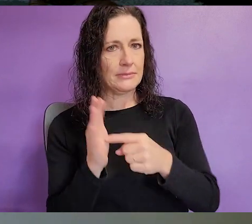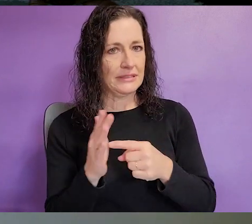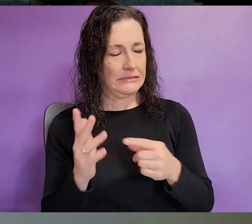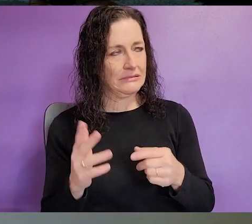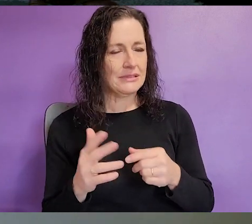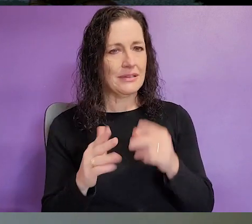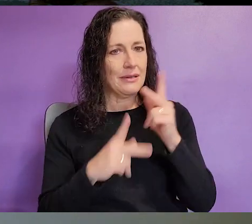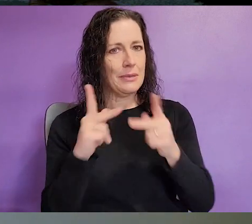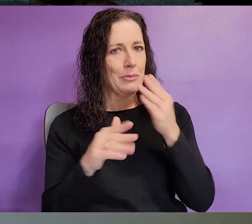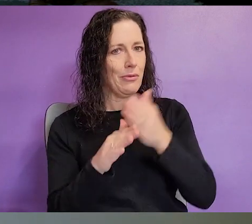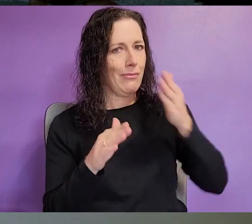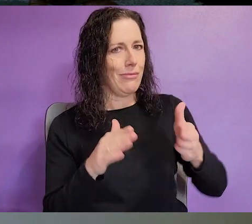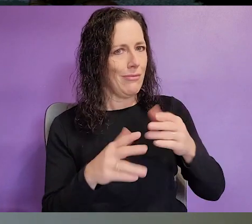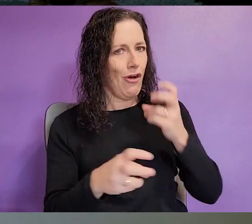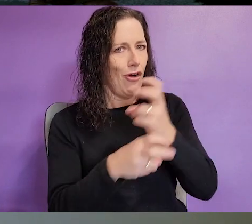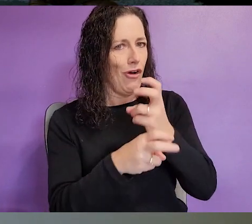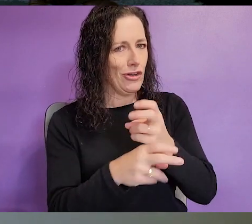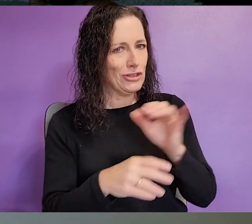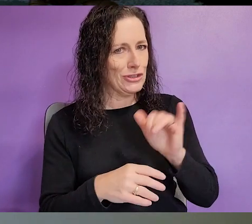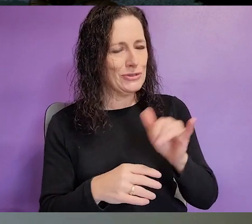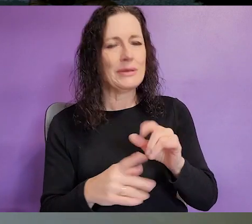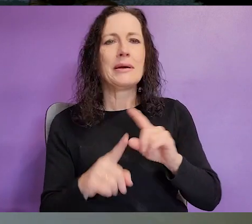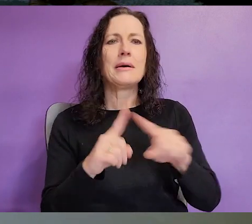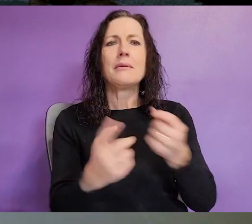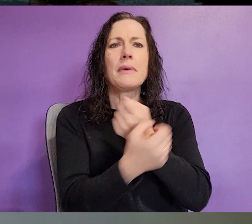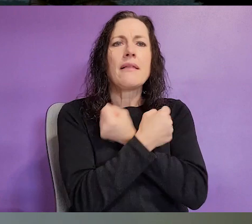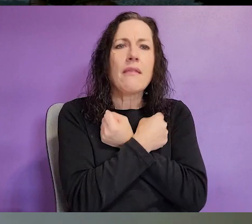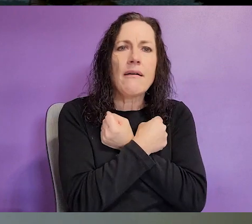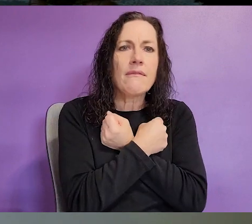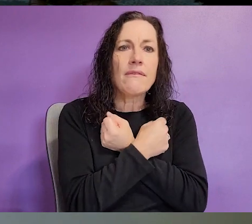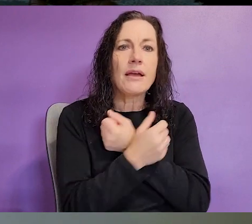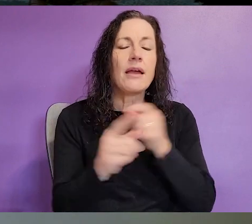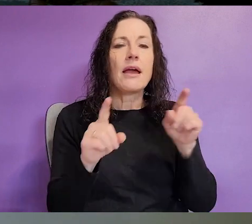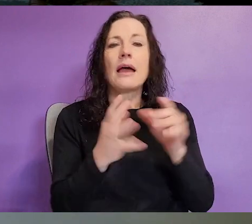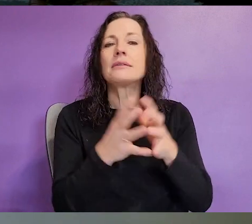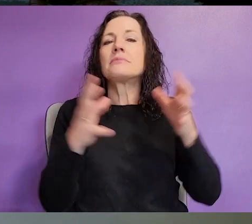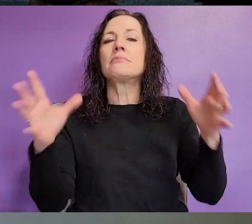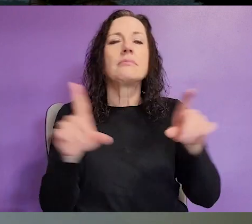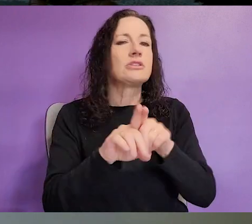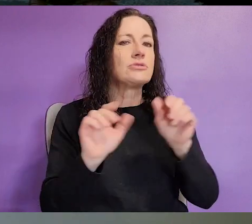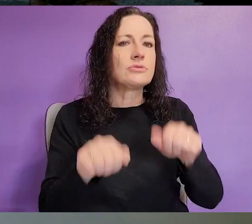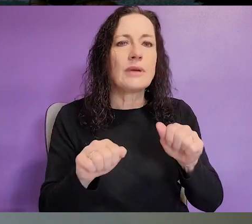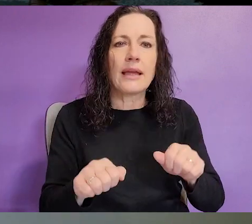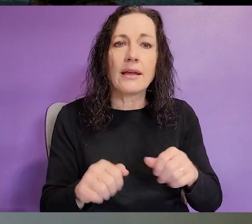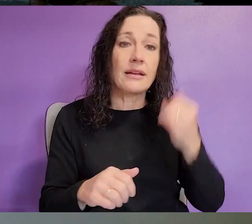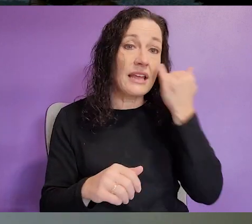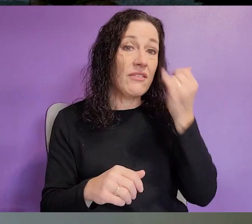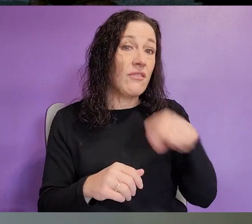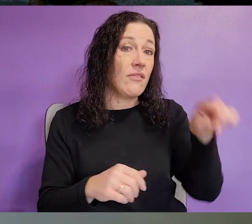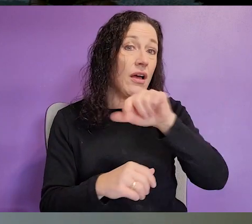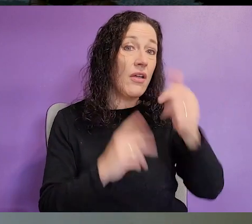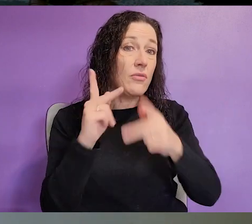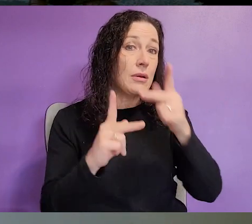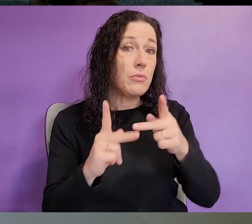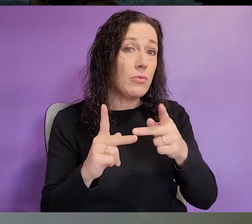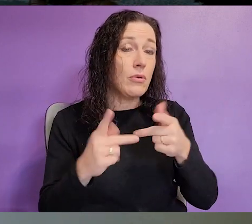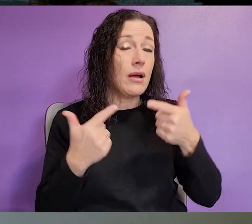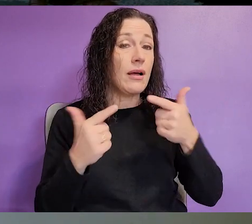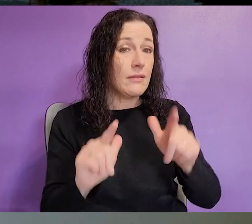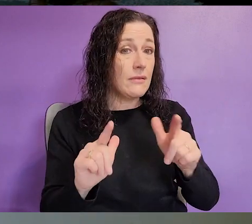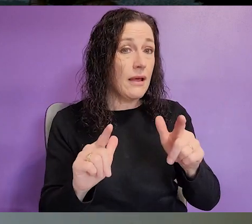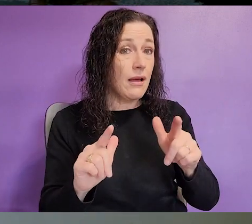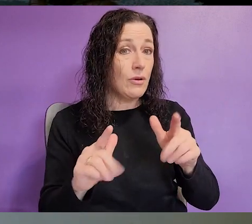door are hard to be your neighbor, but to love them insofar as they allow themselves to be loved. Yes, I think